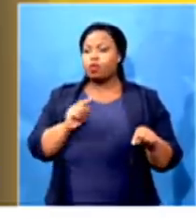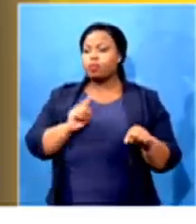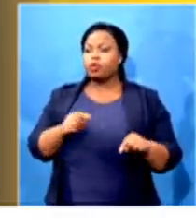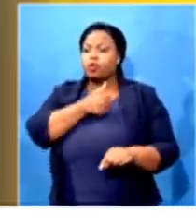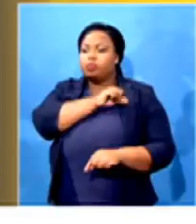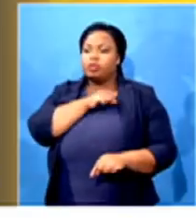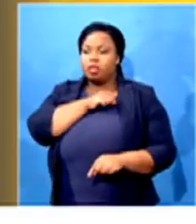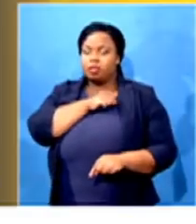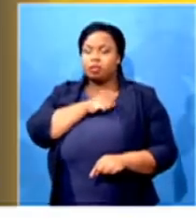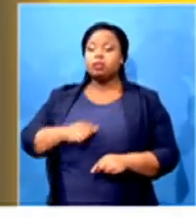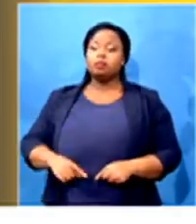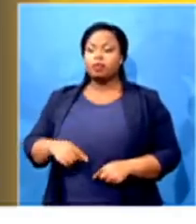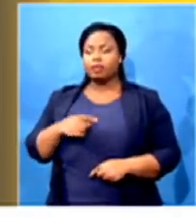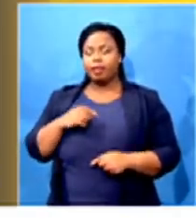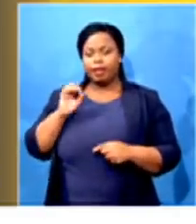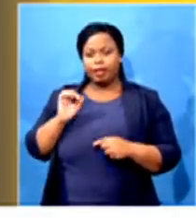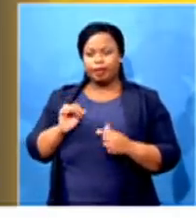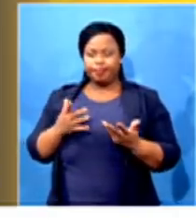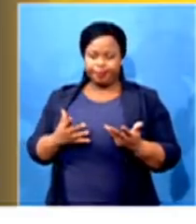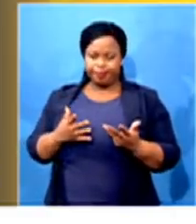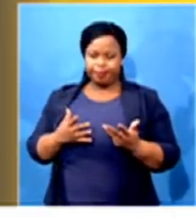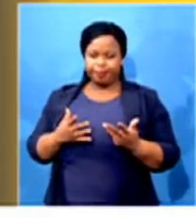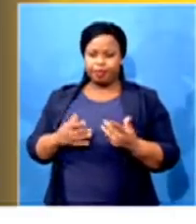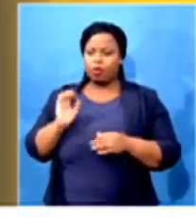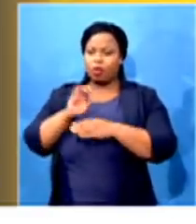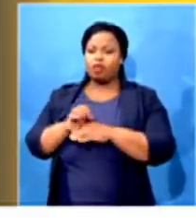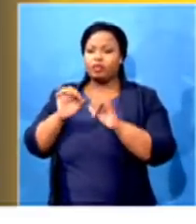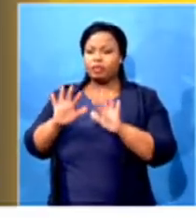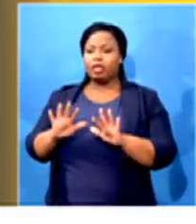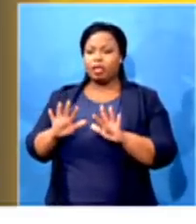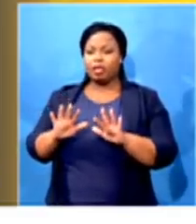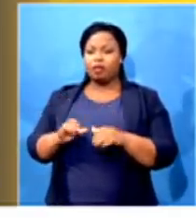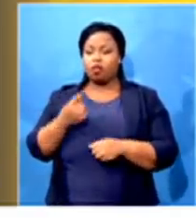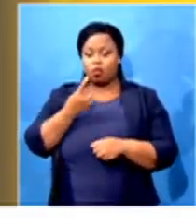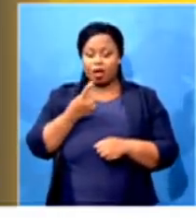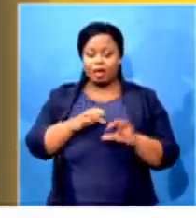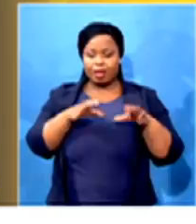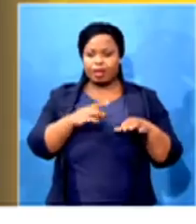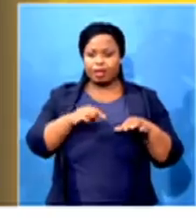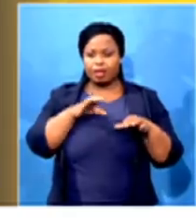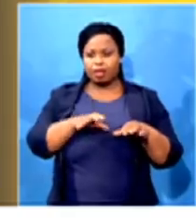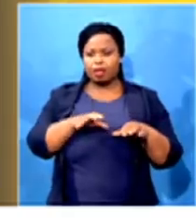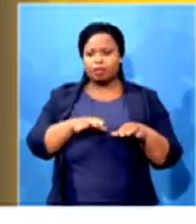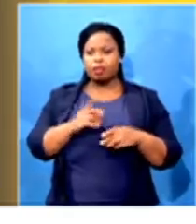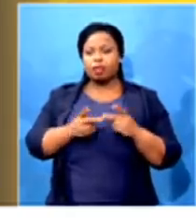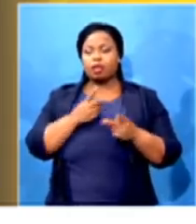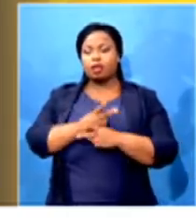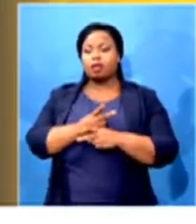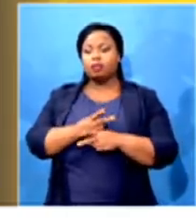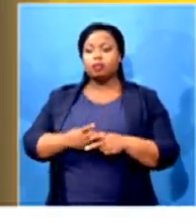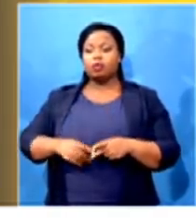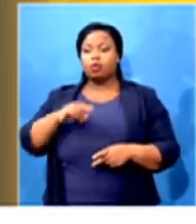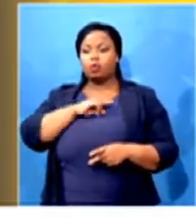two hospitals in particular. I mean, more than 10 were coming from one facility. So had it not been